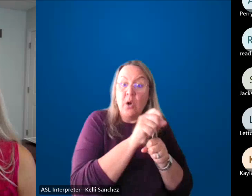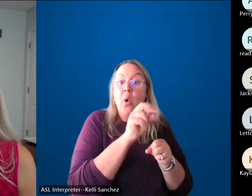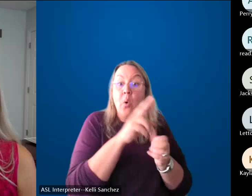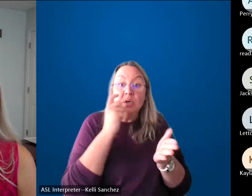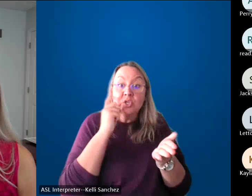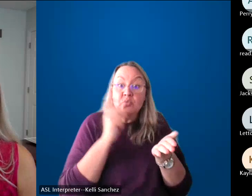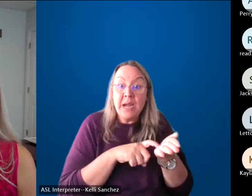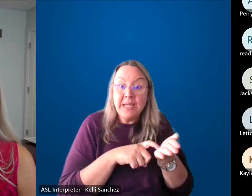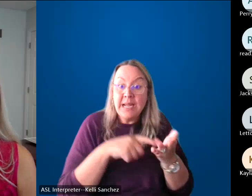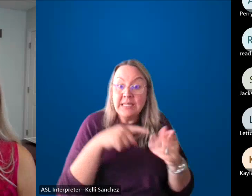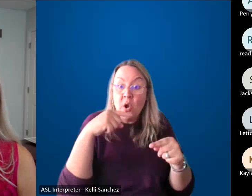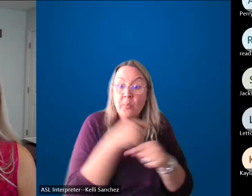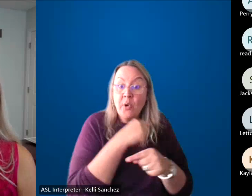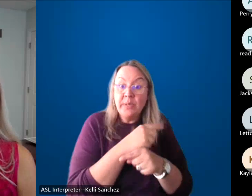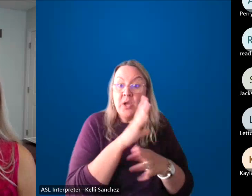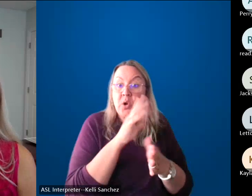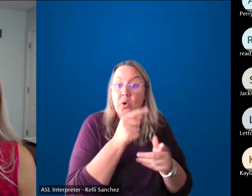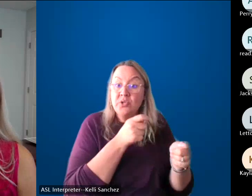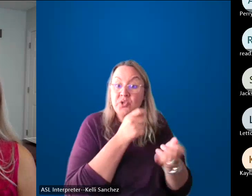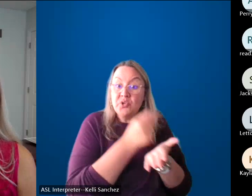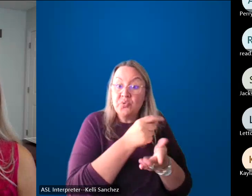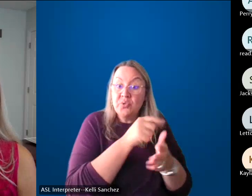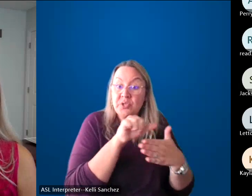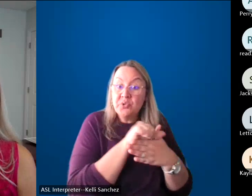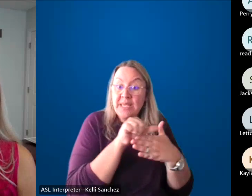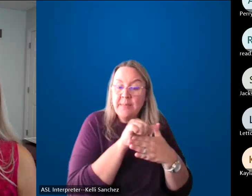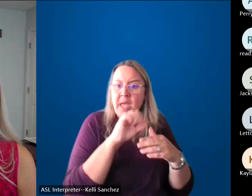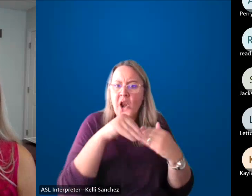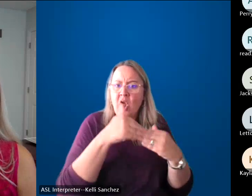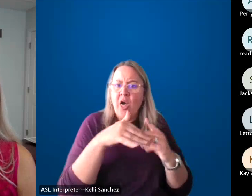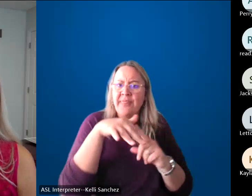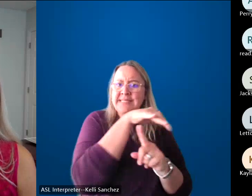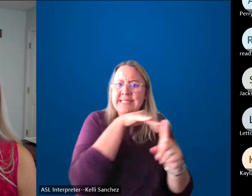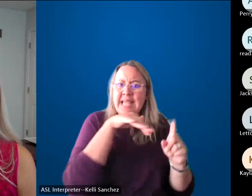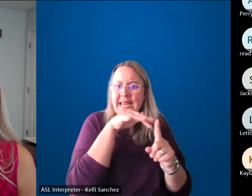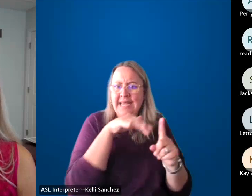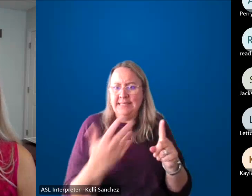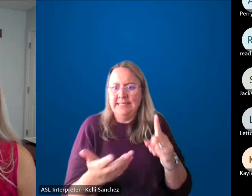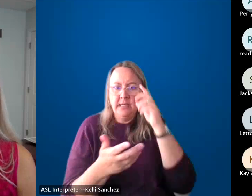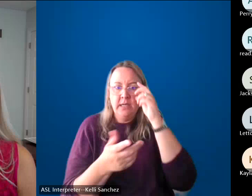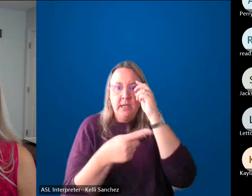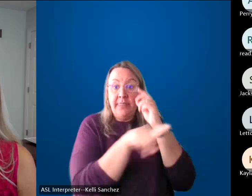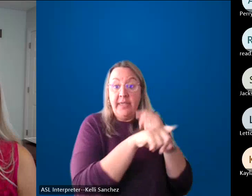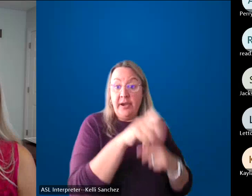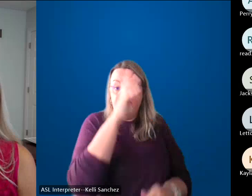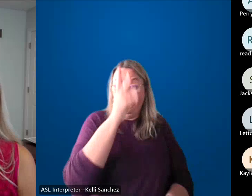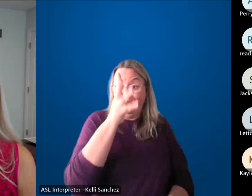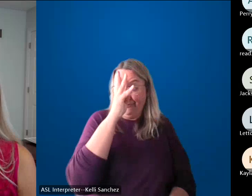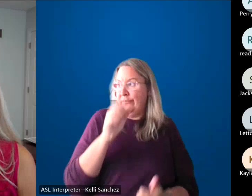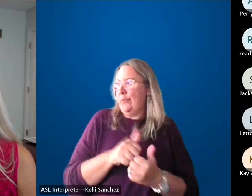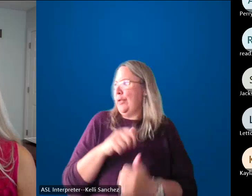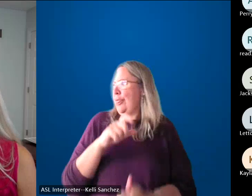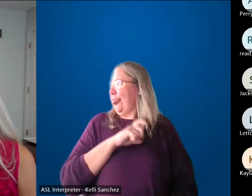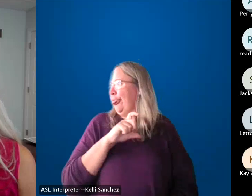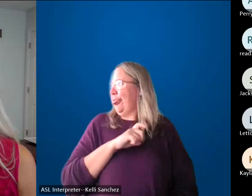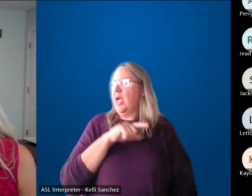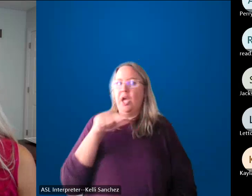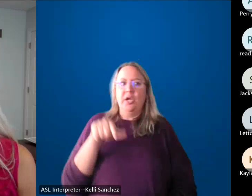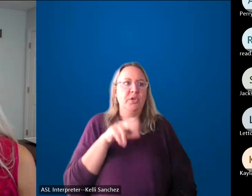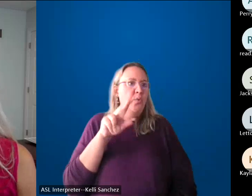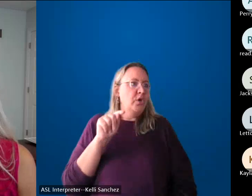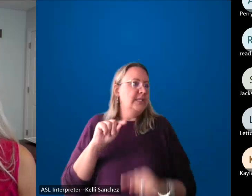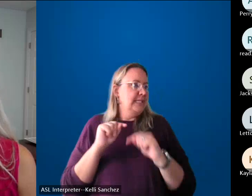or appropriately train them in all these settings that we keep throwing them into. They're riding around with law enforcement on QRT teams